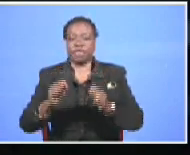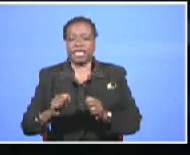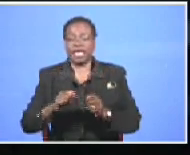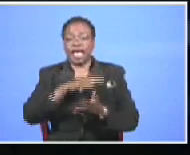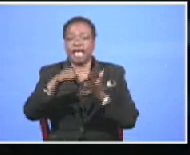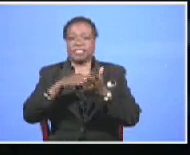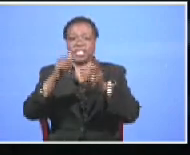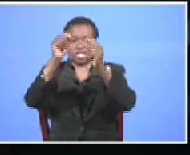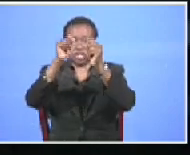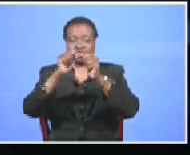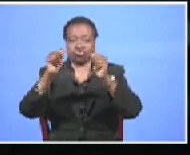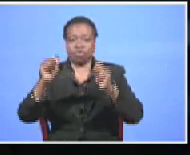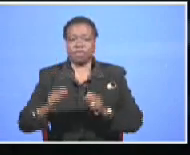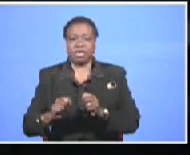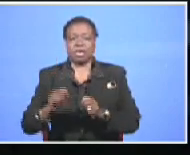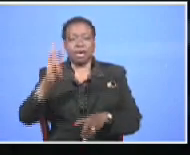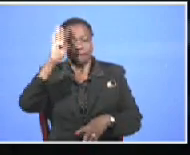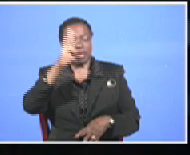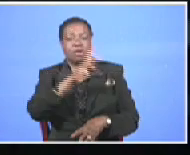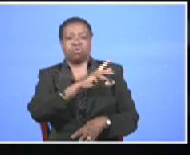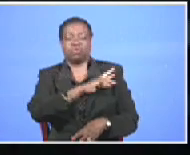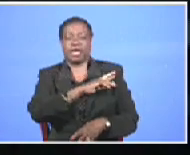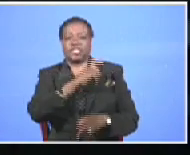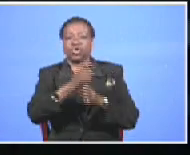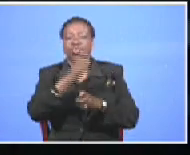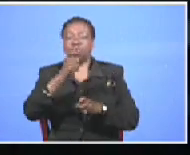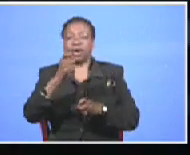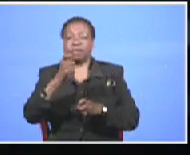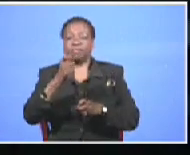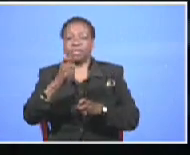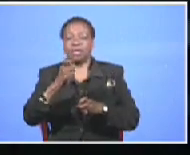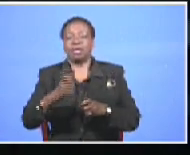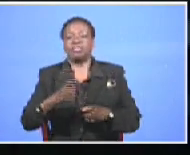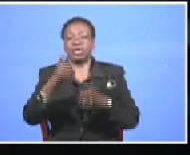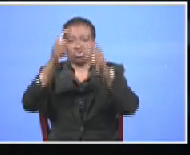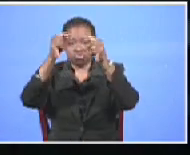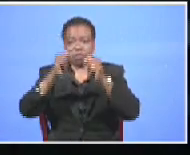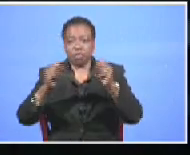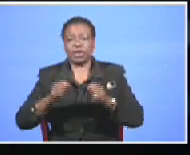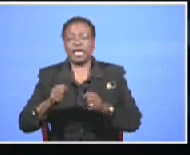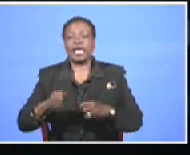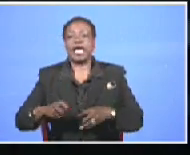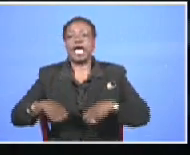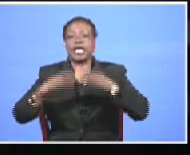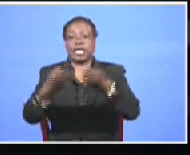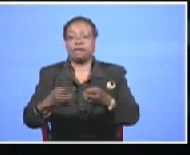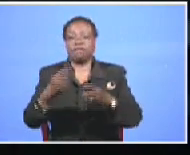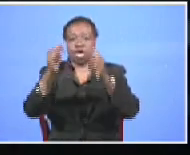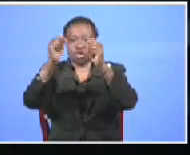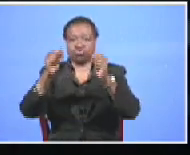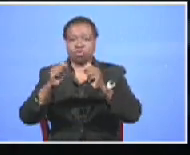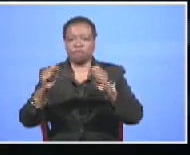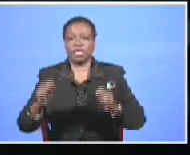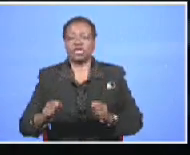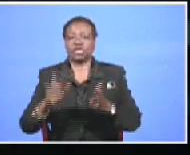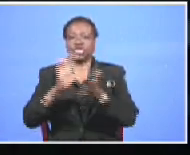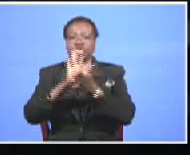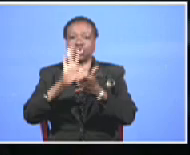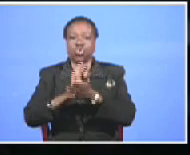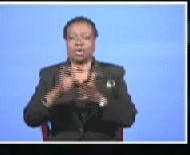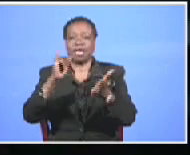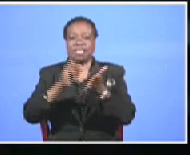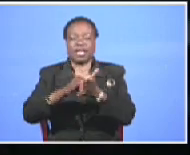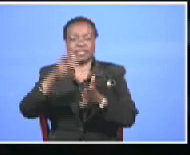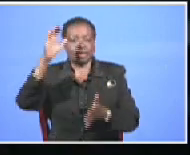we won this, Bull Reg won this trophy, and I want to donate this trophy to the school that Cameron Williams went for the last time.